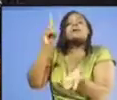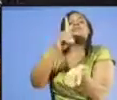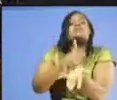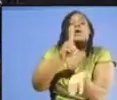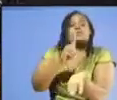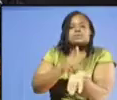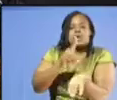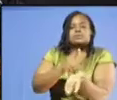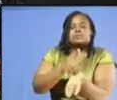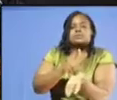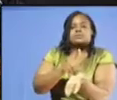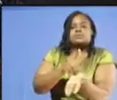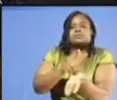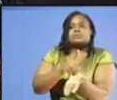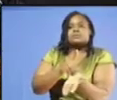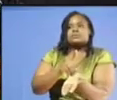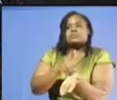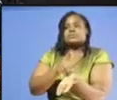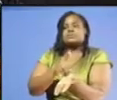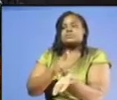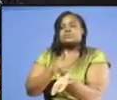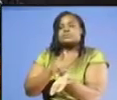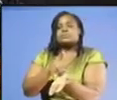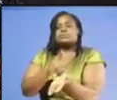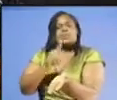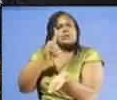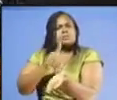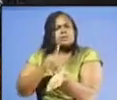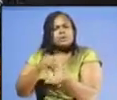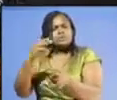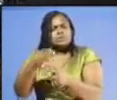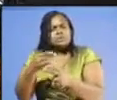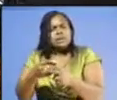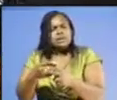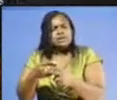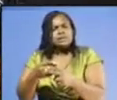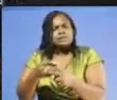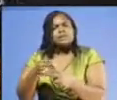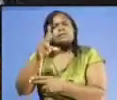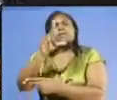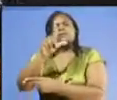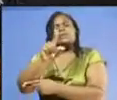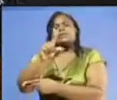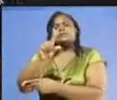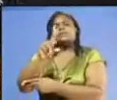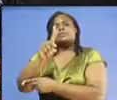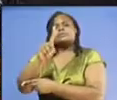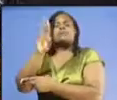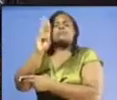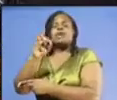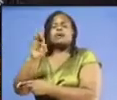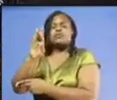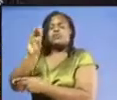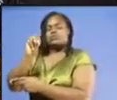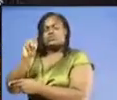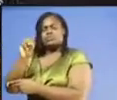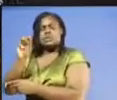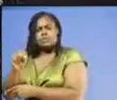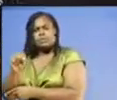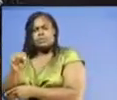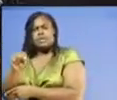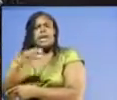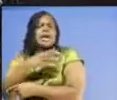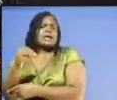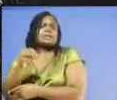doctors, Dr. David Brown and Dr. Sharp. They